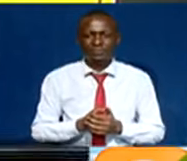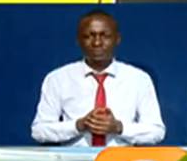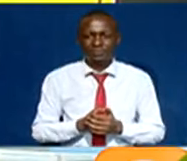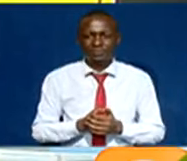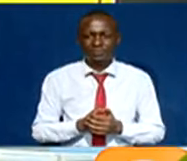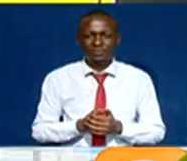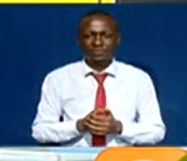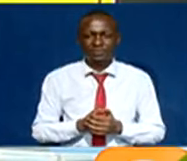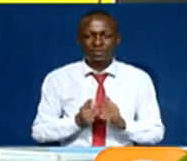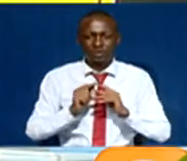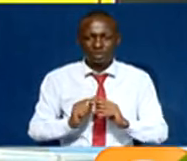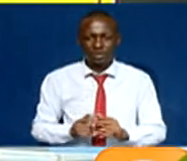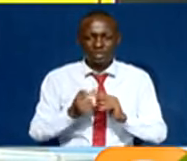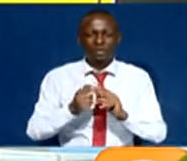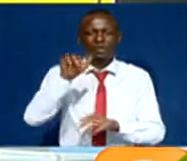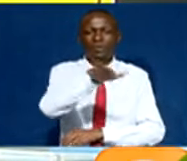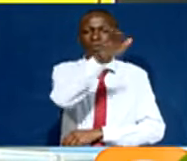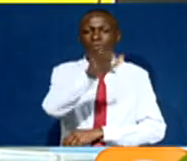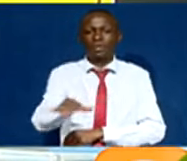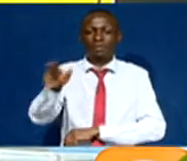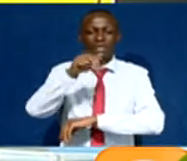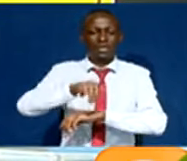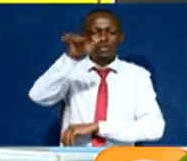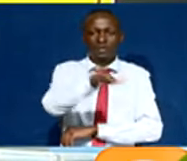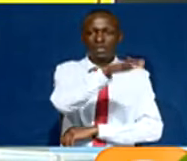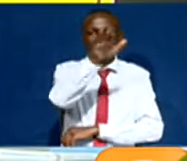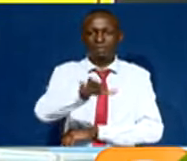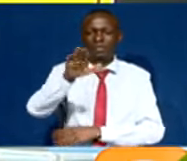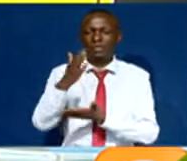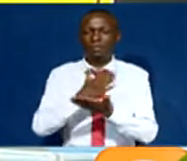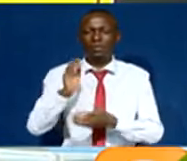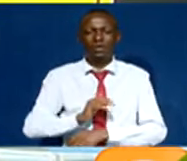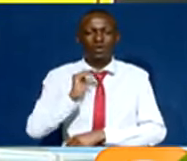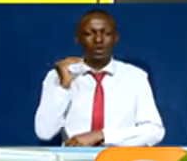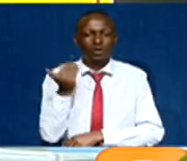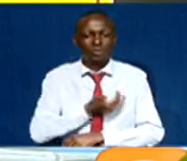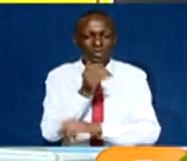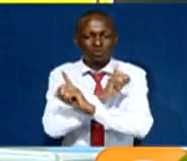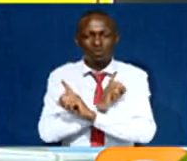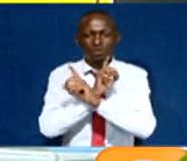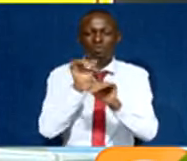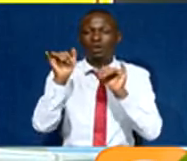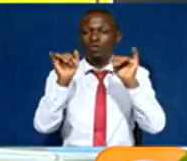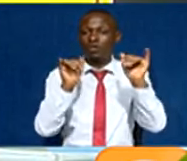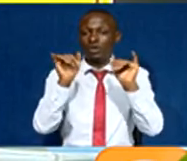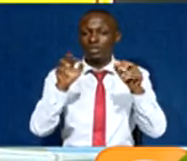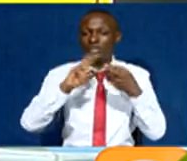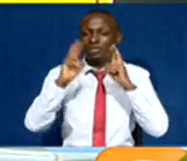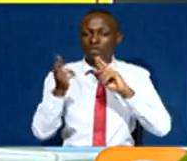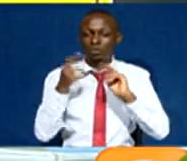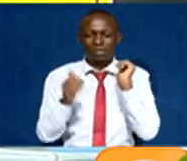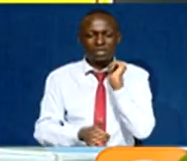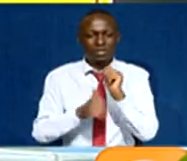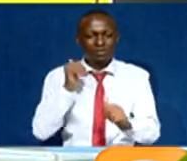We would like to begin from Parliament, where the National Assembly's Departmental Committee on Defence and Foreign Relations